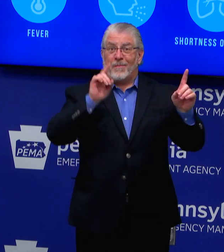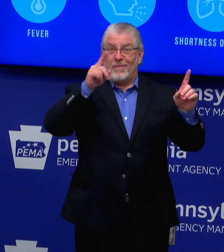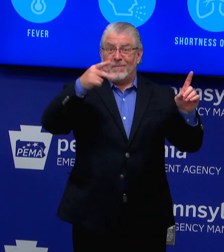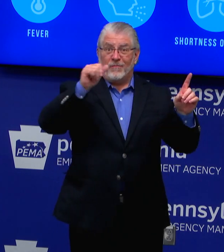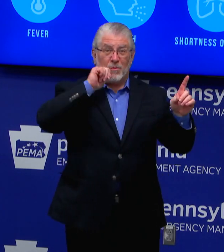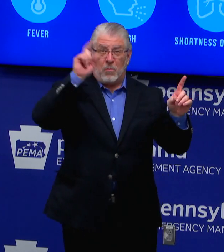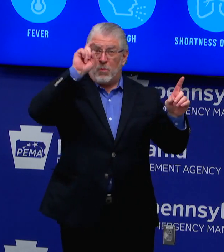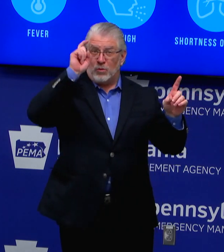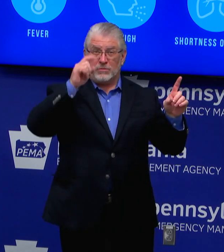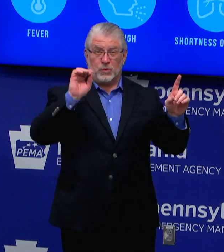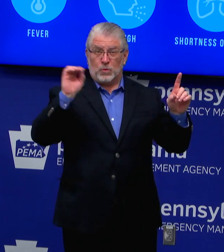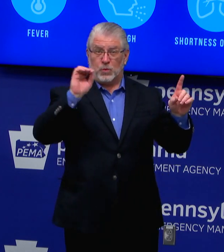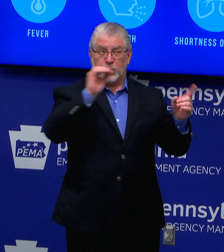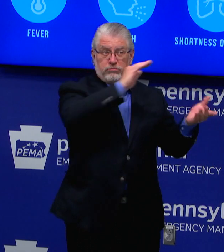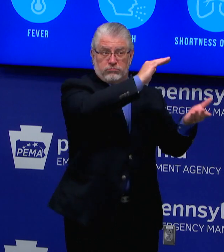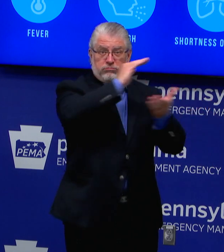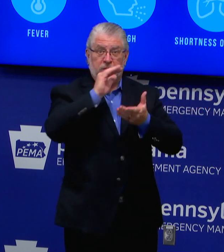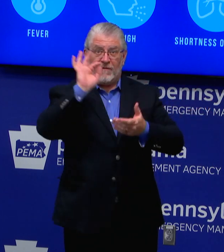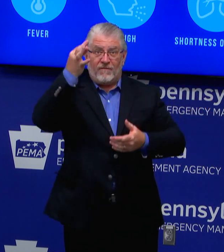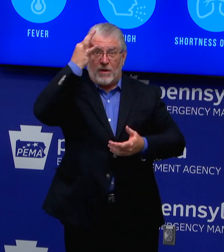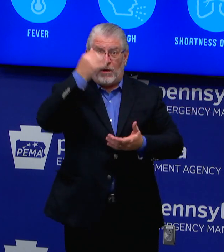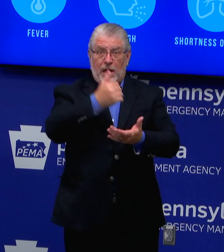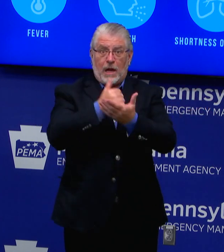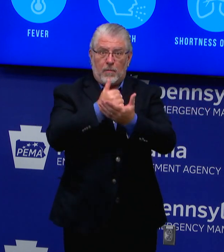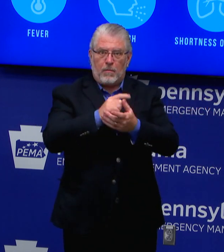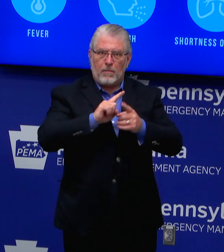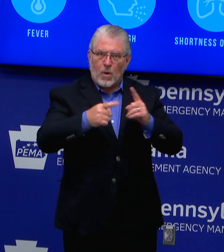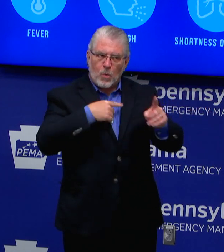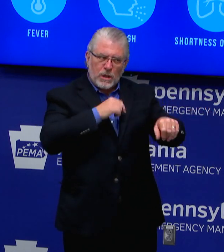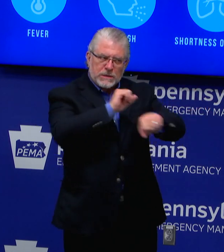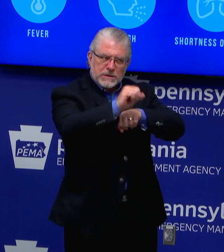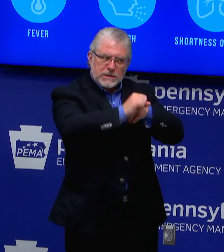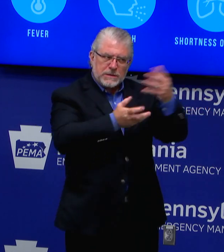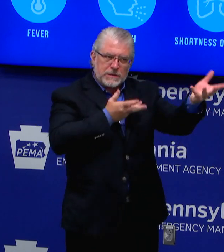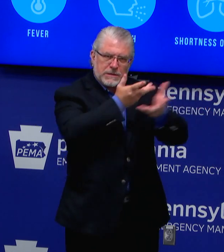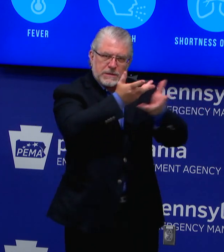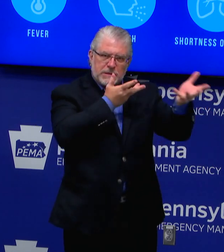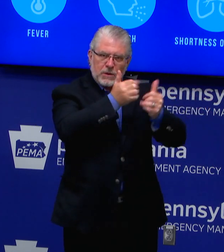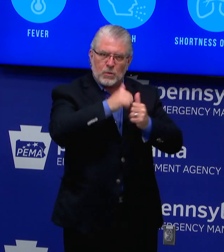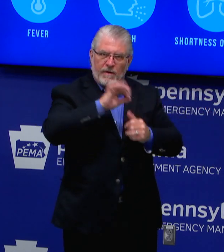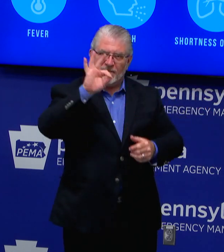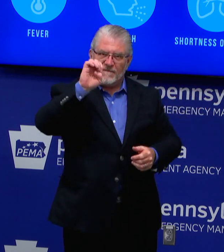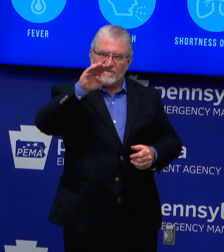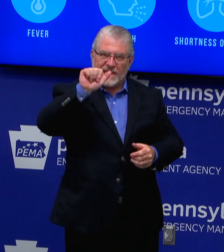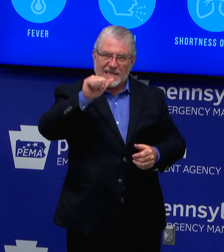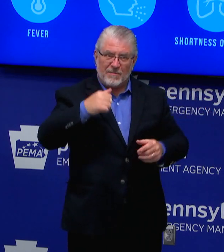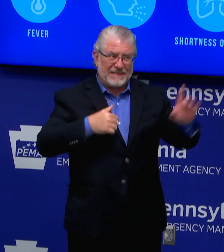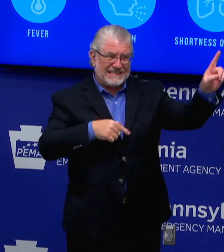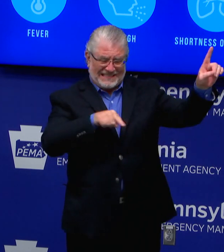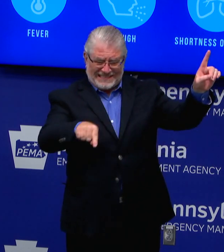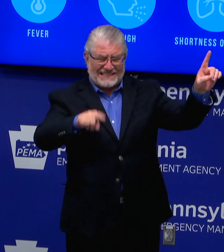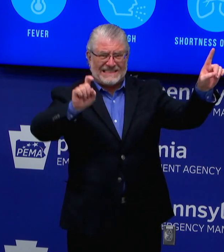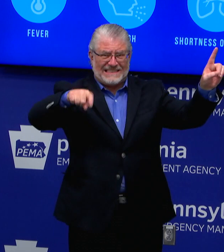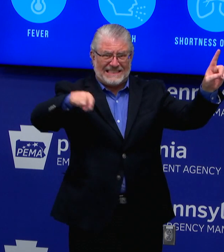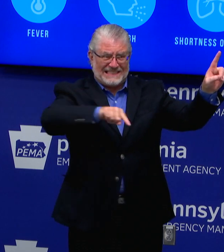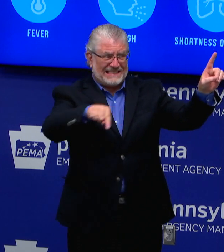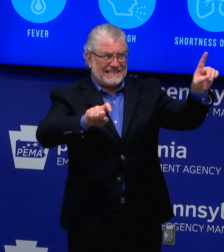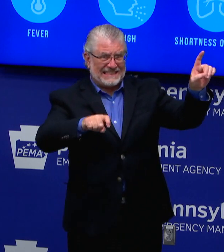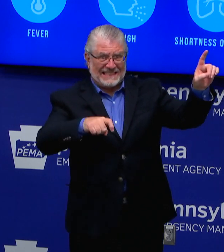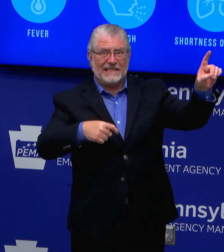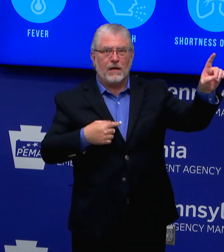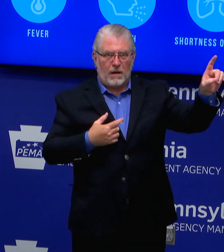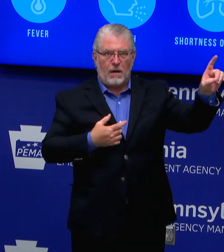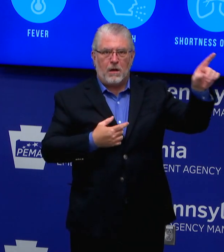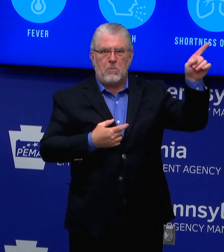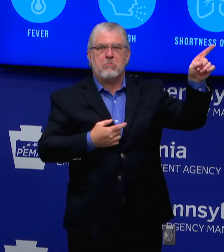community-based testing sites, but working with FEMA and taking a look at the statistics and the case counts in the Commonwealth, we were